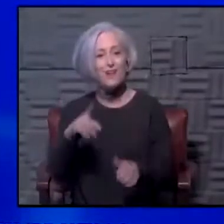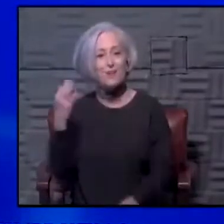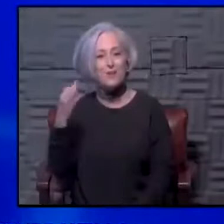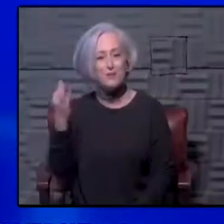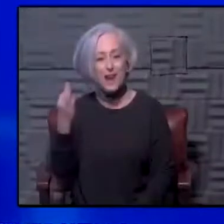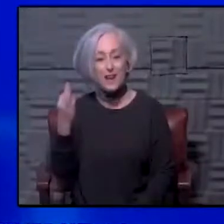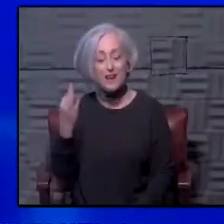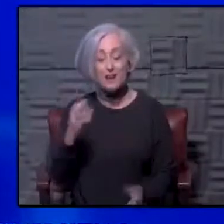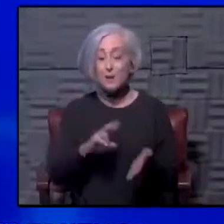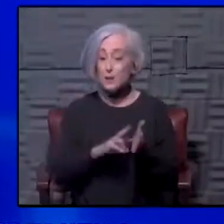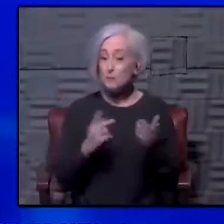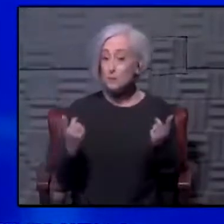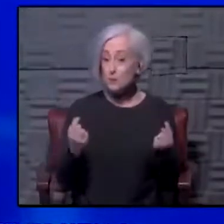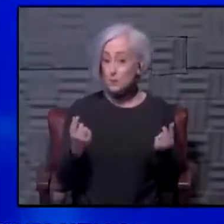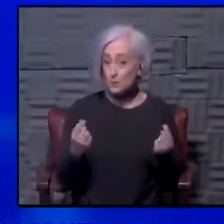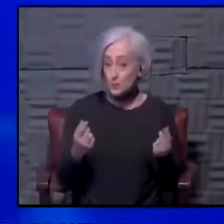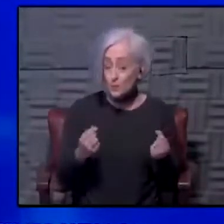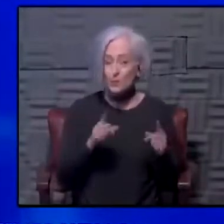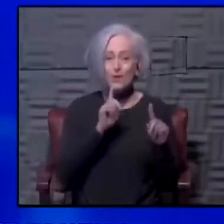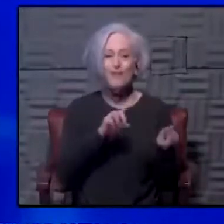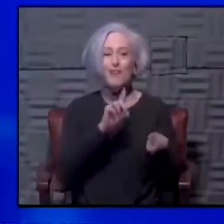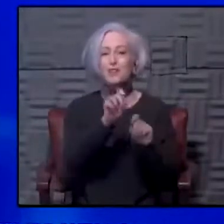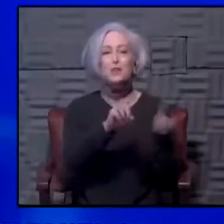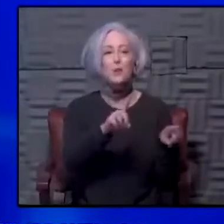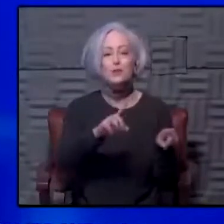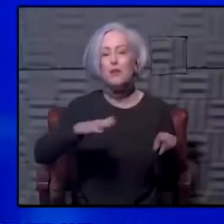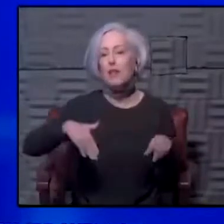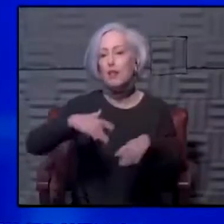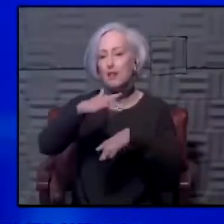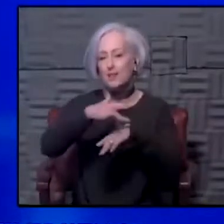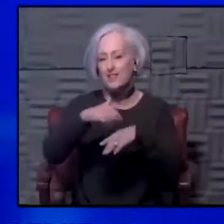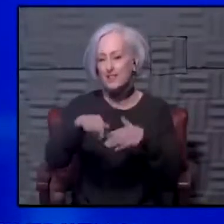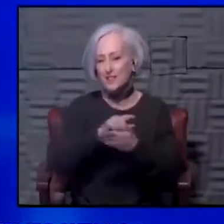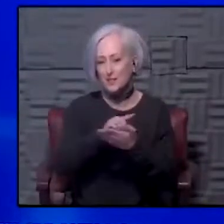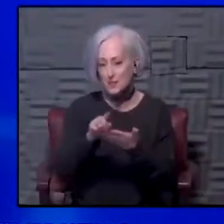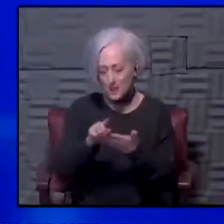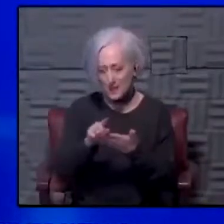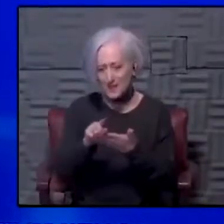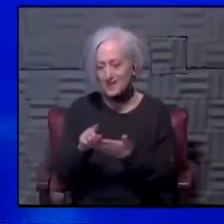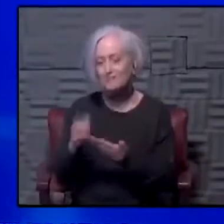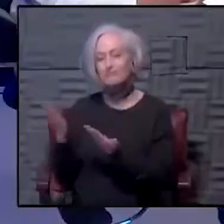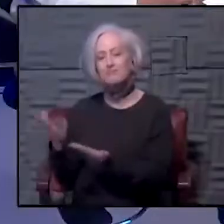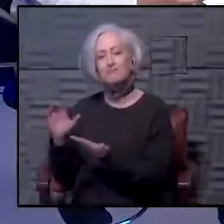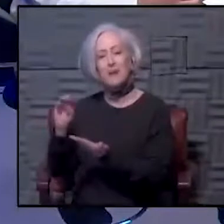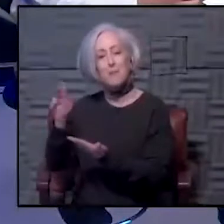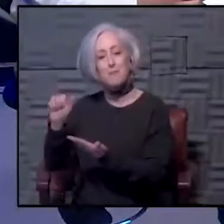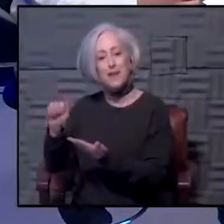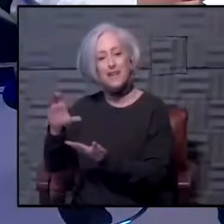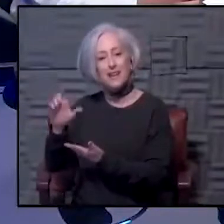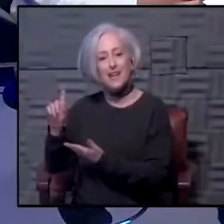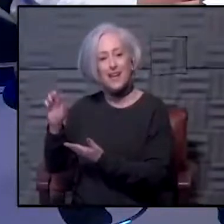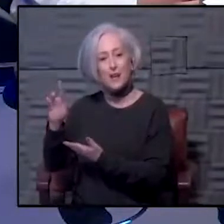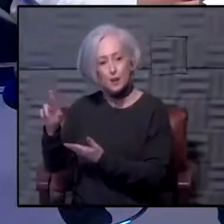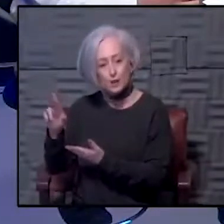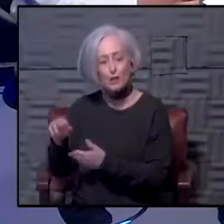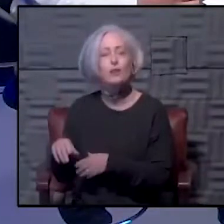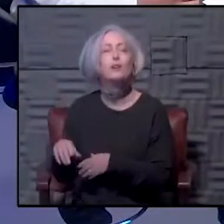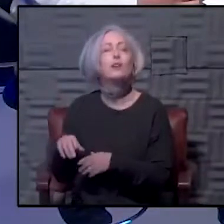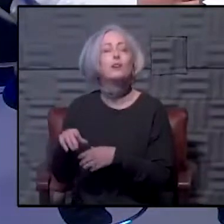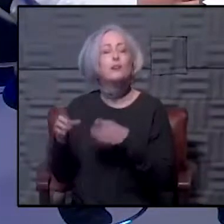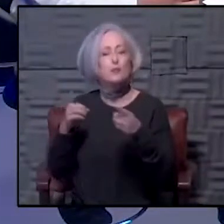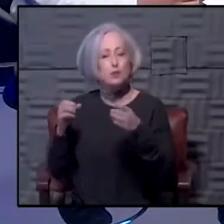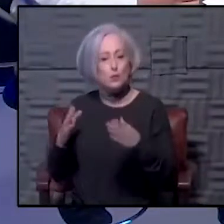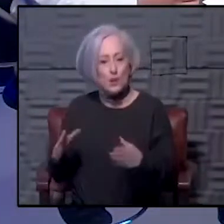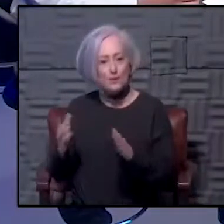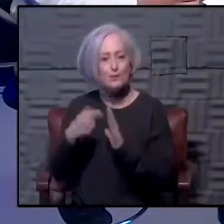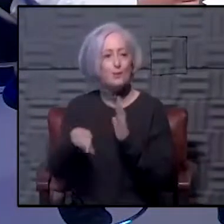we couldn't get to during the week, and we'll take a few more that pop up today. We've got Amanda Cackler. She's Director of Quality and Safety, and she is here to